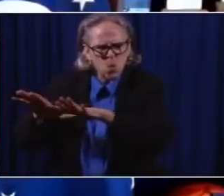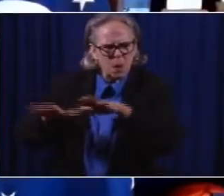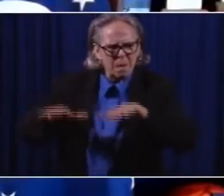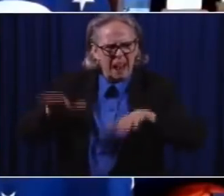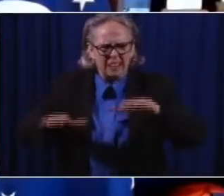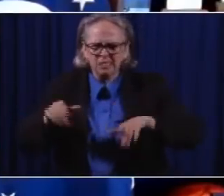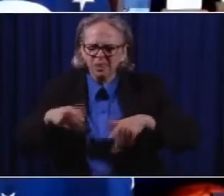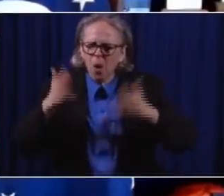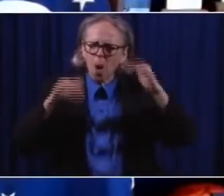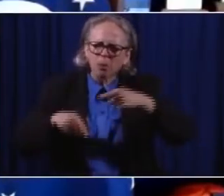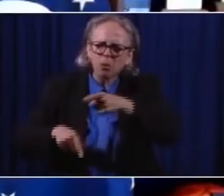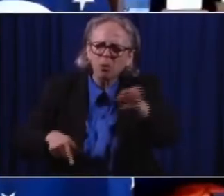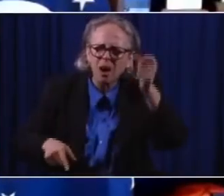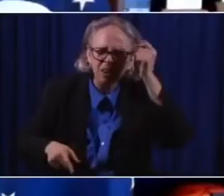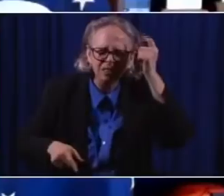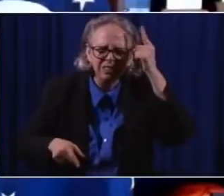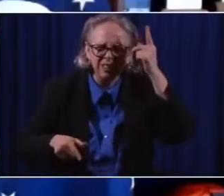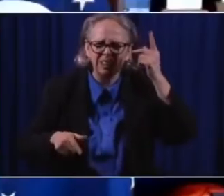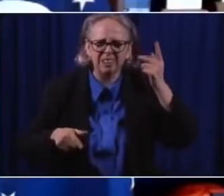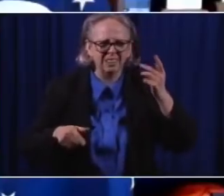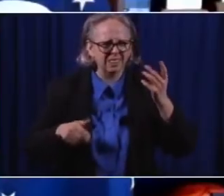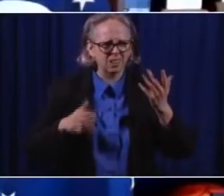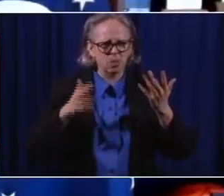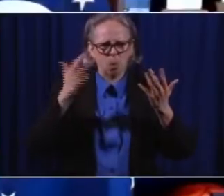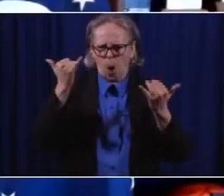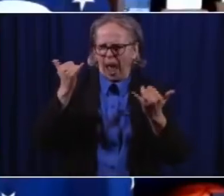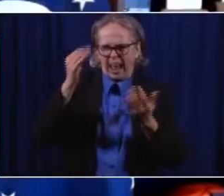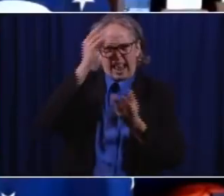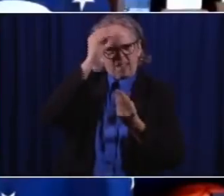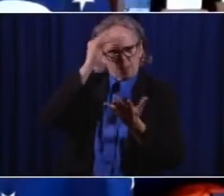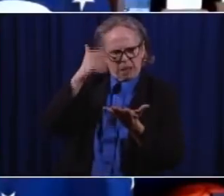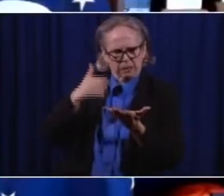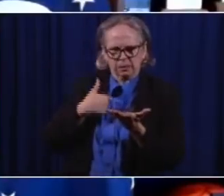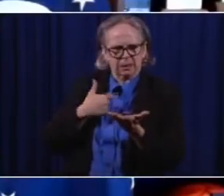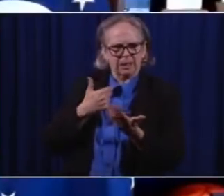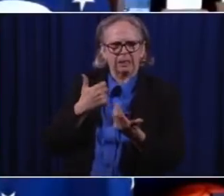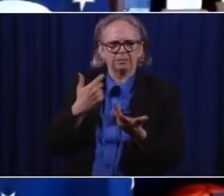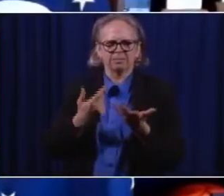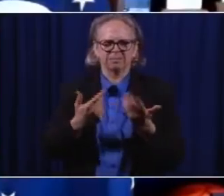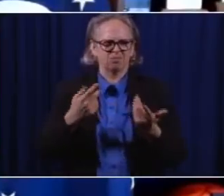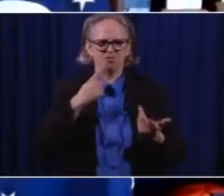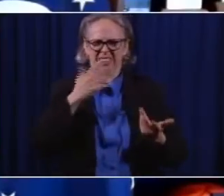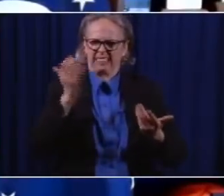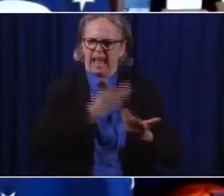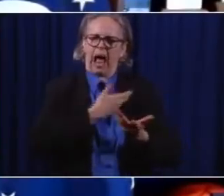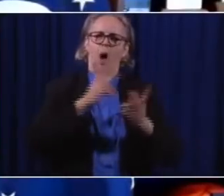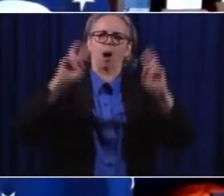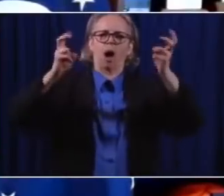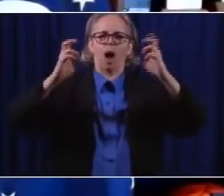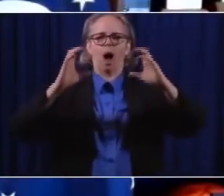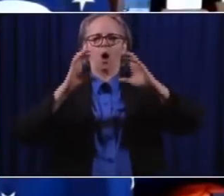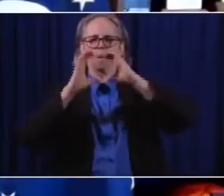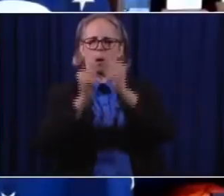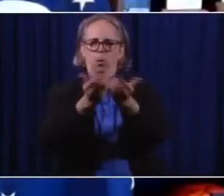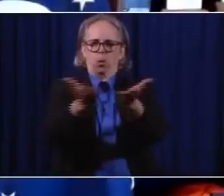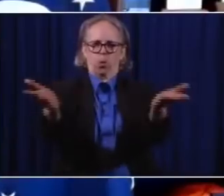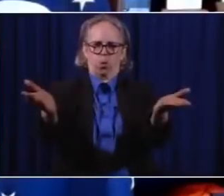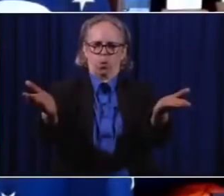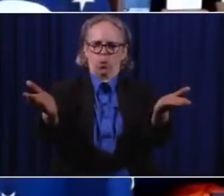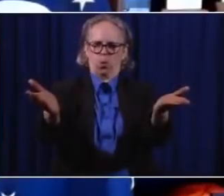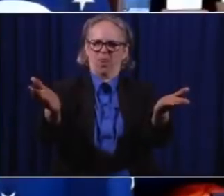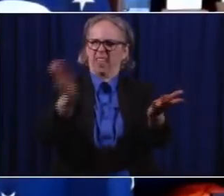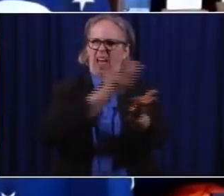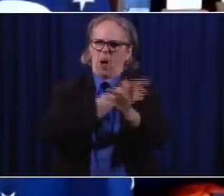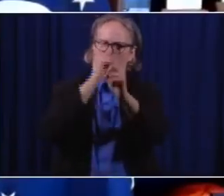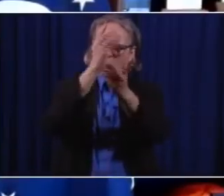data. That's why we try. This is a communications exercise, getting information, because my experience is that if everybody